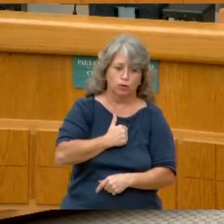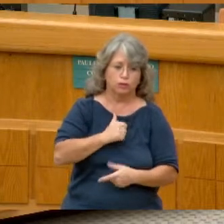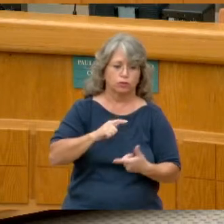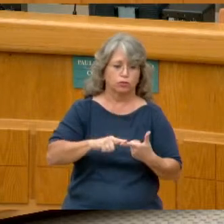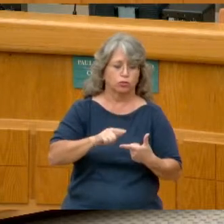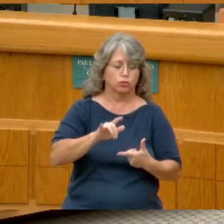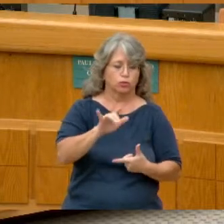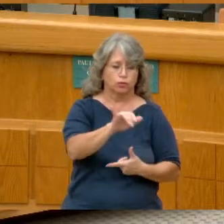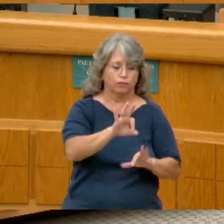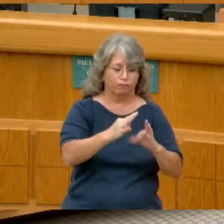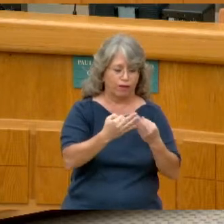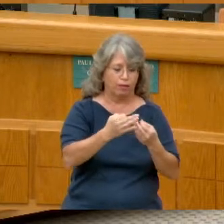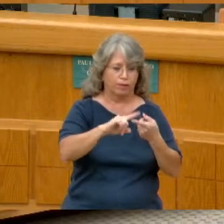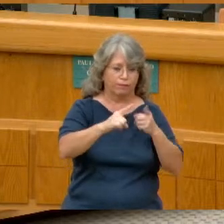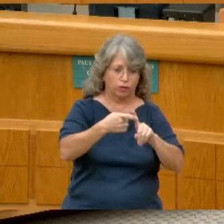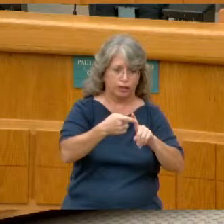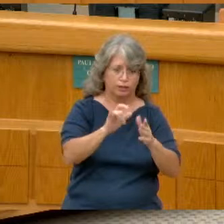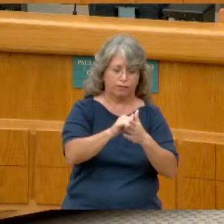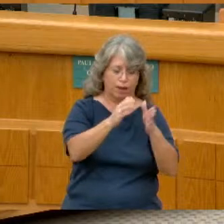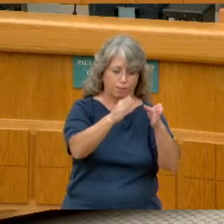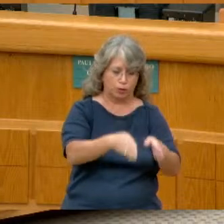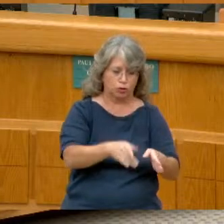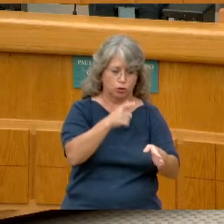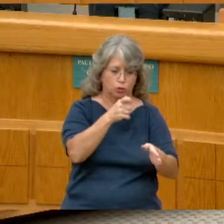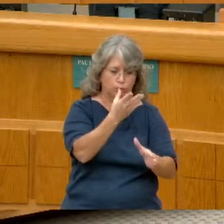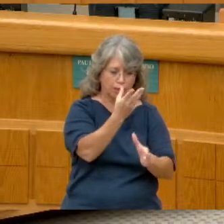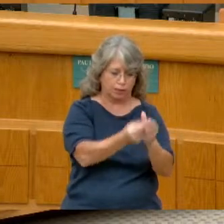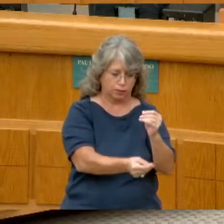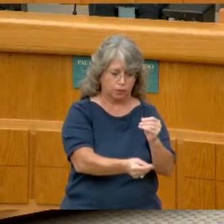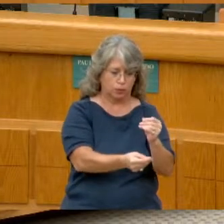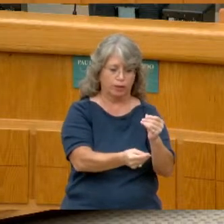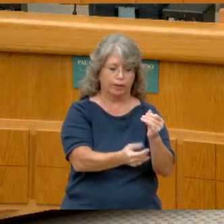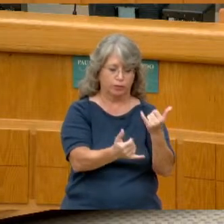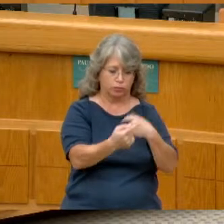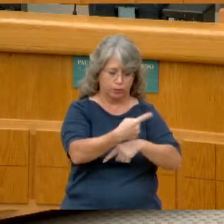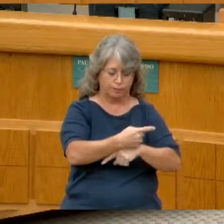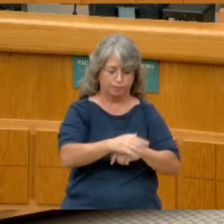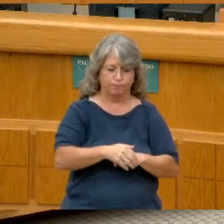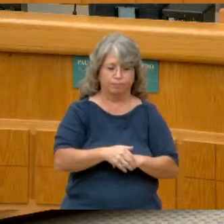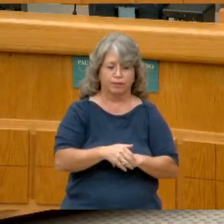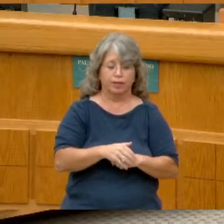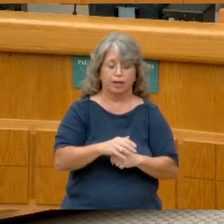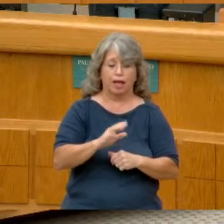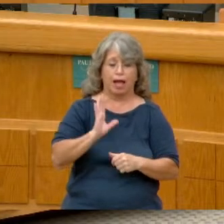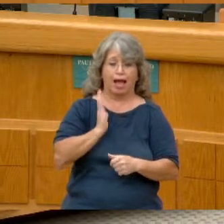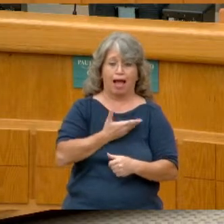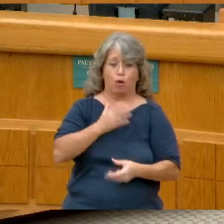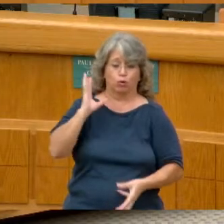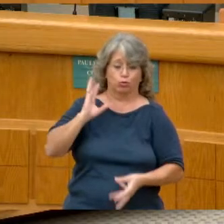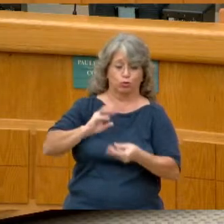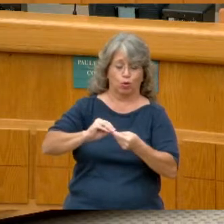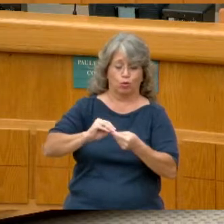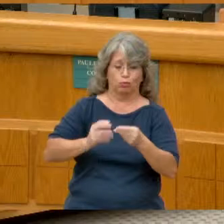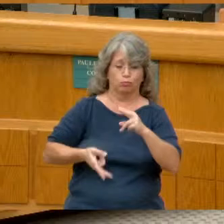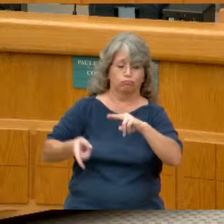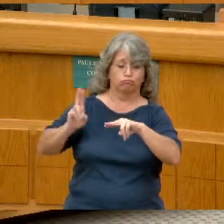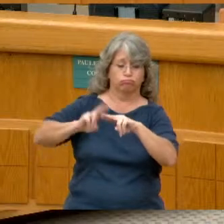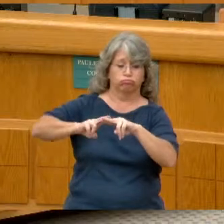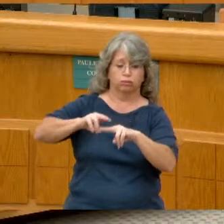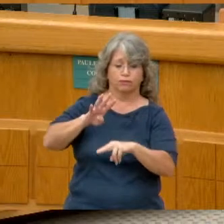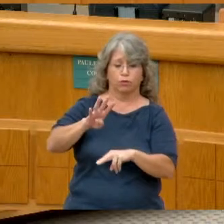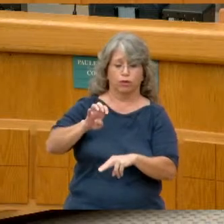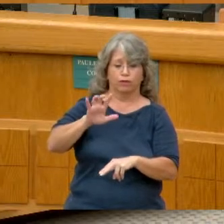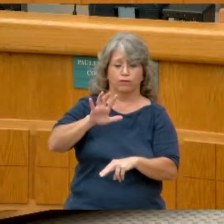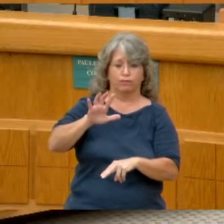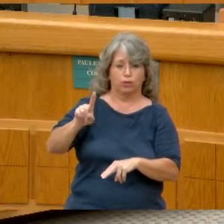individual that passed away from COVID-19, and that brings our total up to 451 cumulative